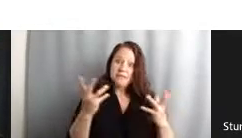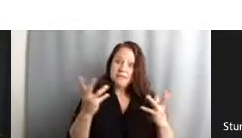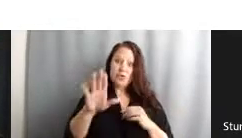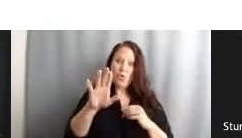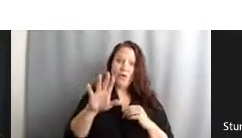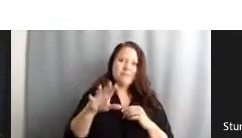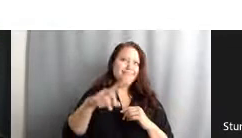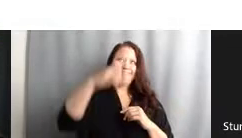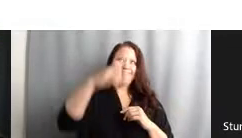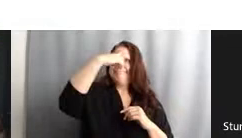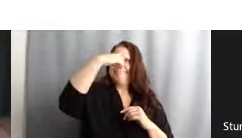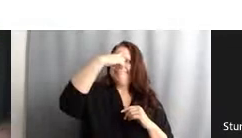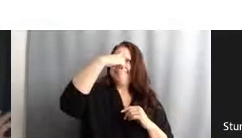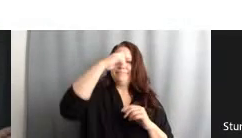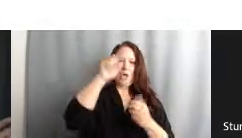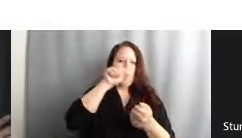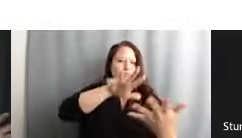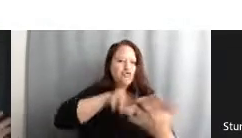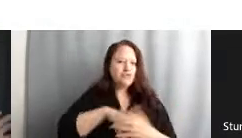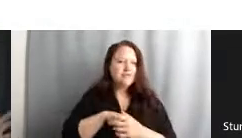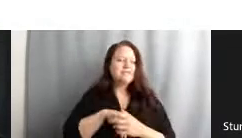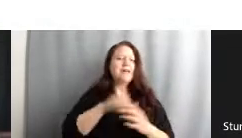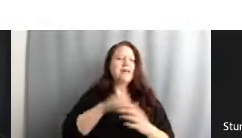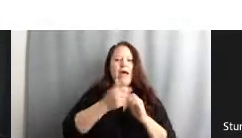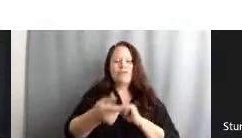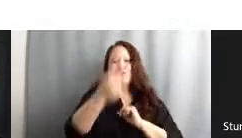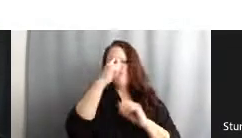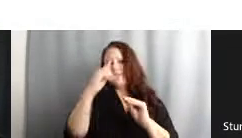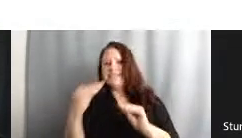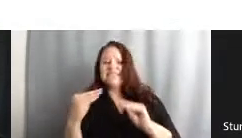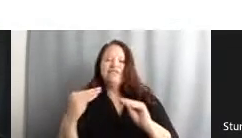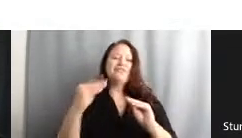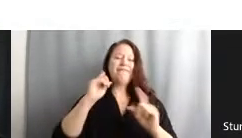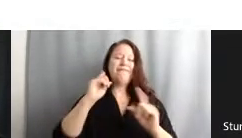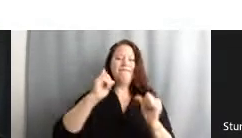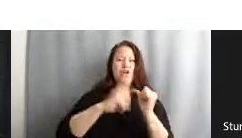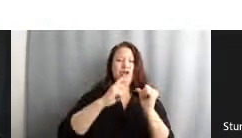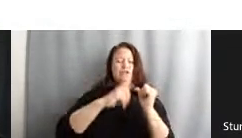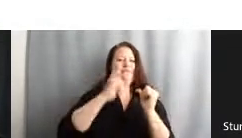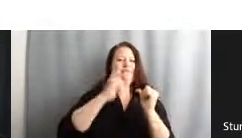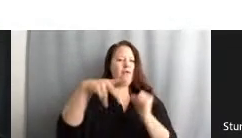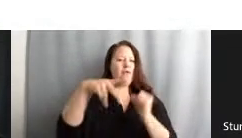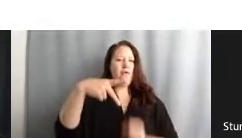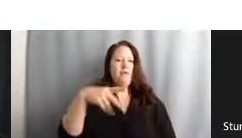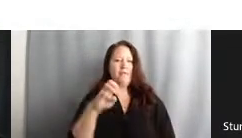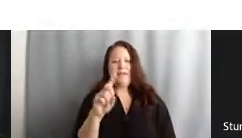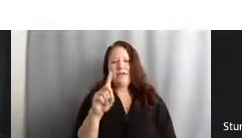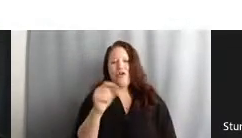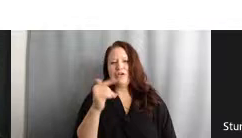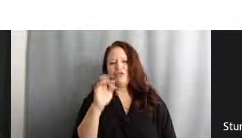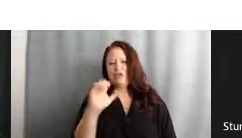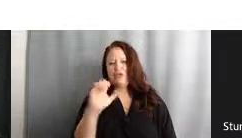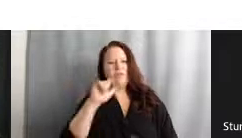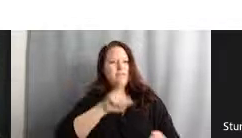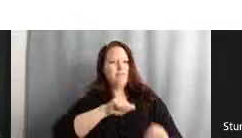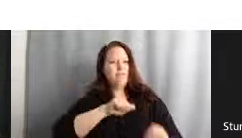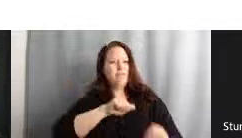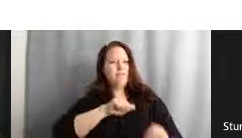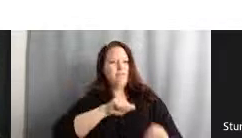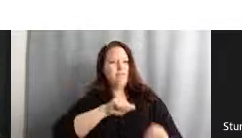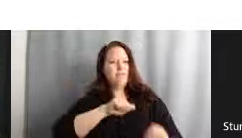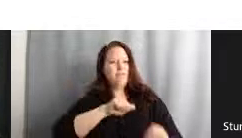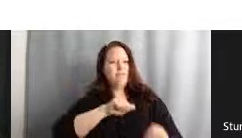pedagogical approach. And that's the determination to make first. And then we're happy to partner with you to help identify